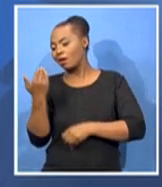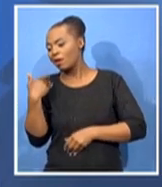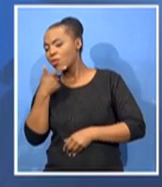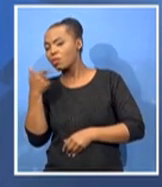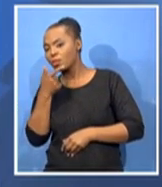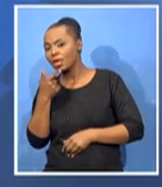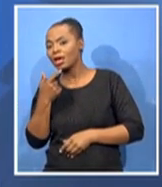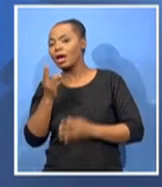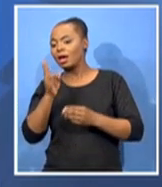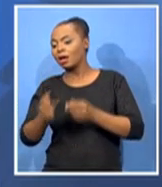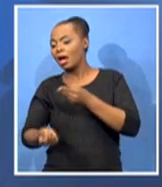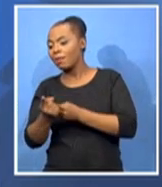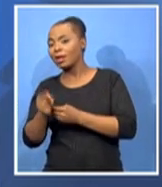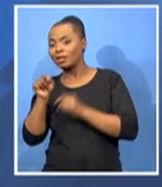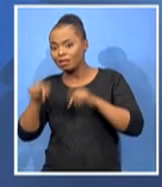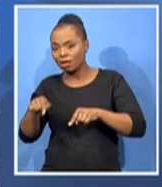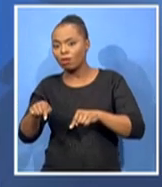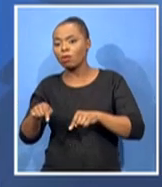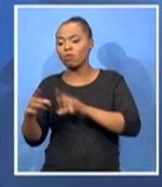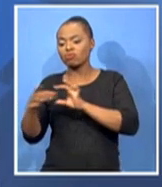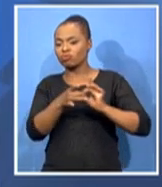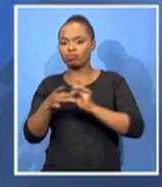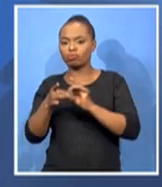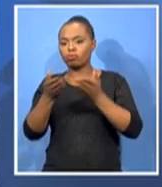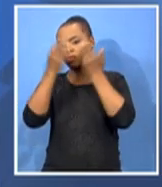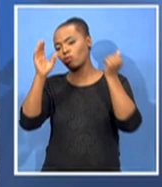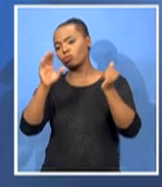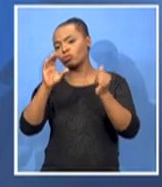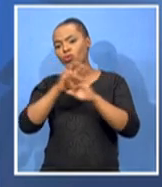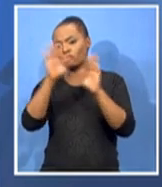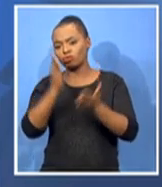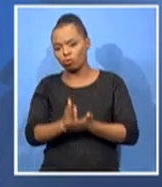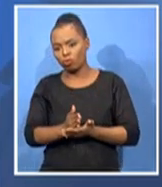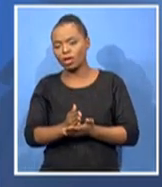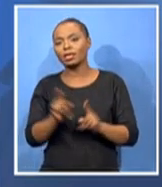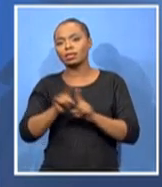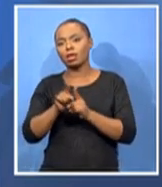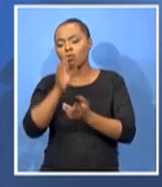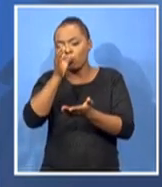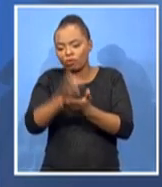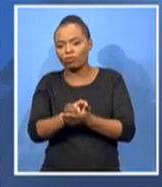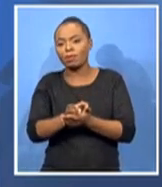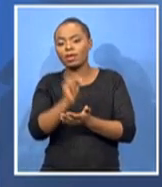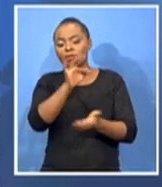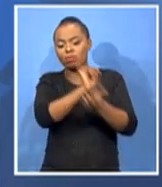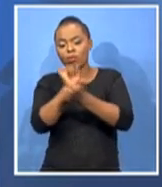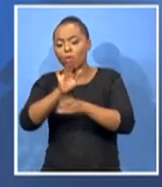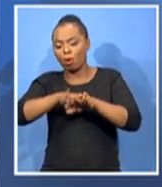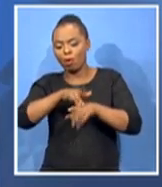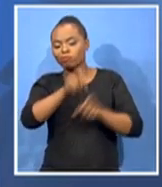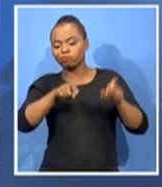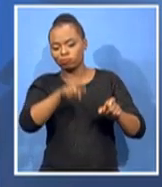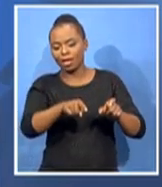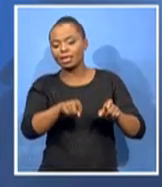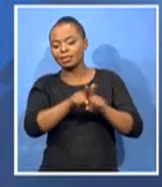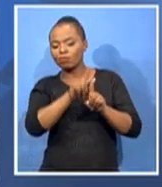those victims stroke suspects that are in hospital, and once we've arrested other suspects and interviewed them, we'll be able to say whether